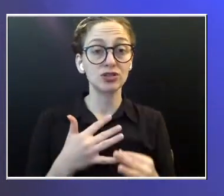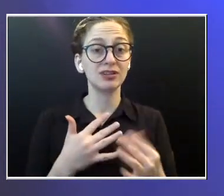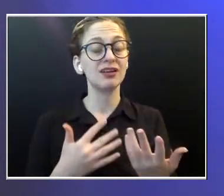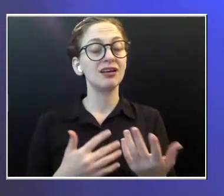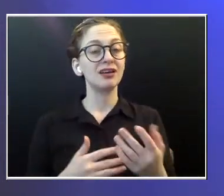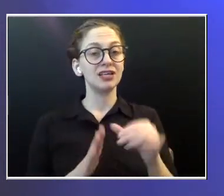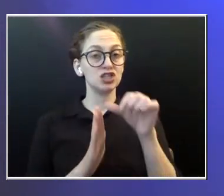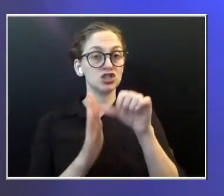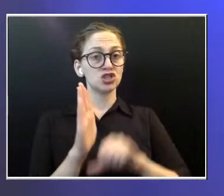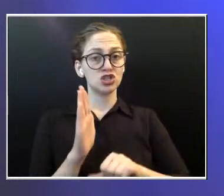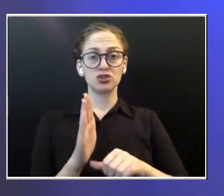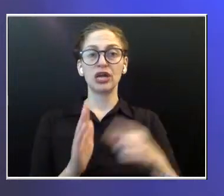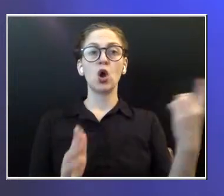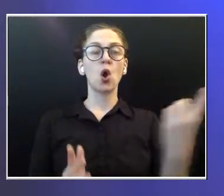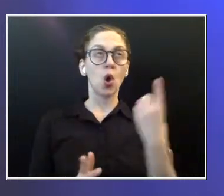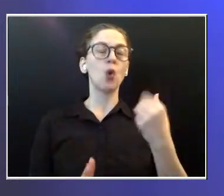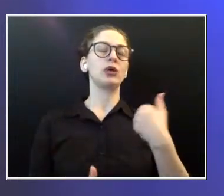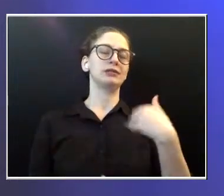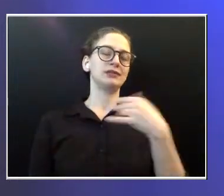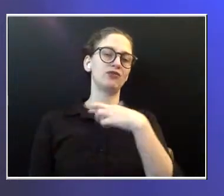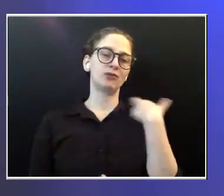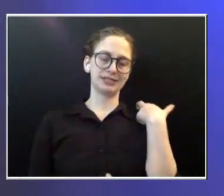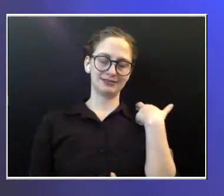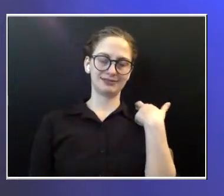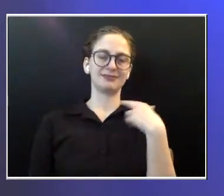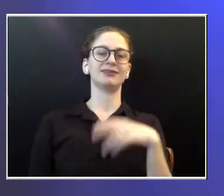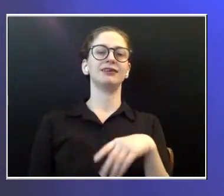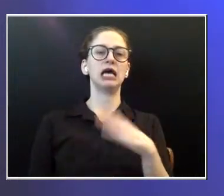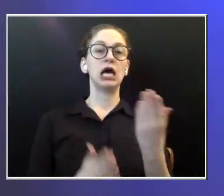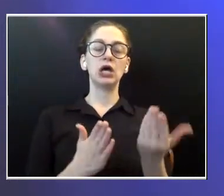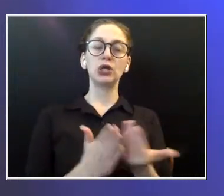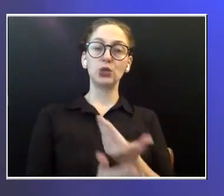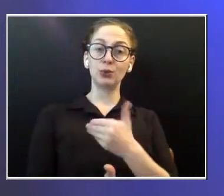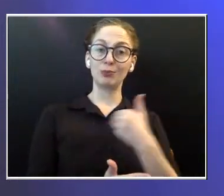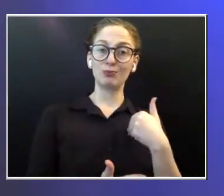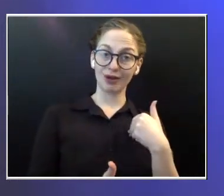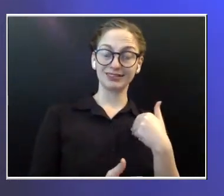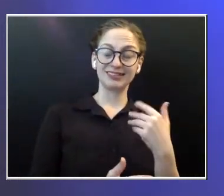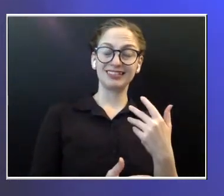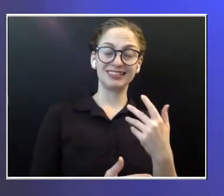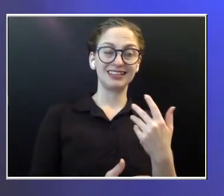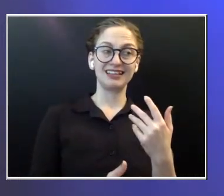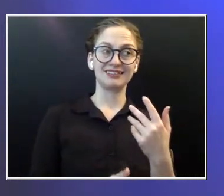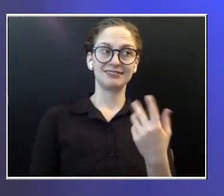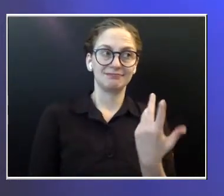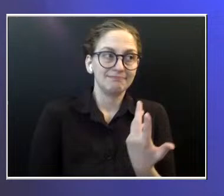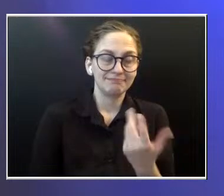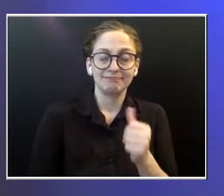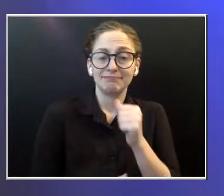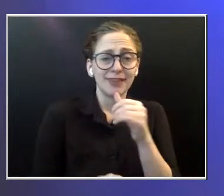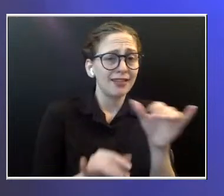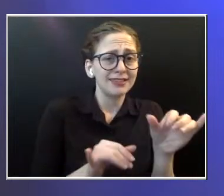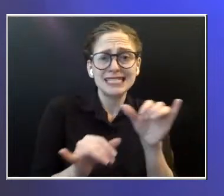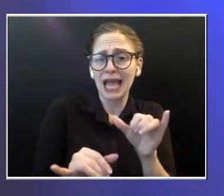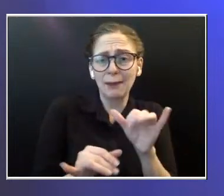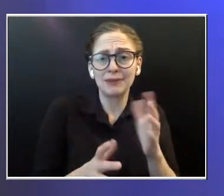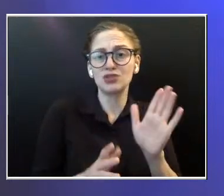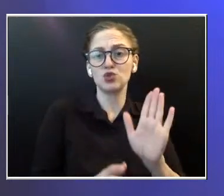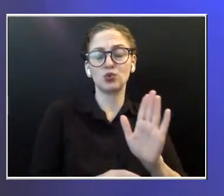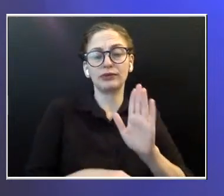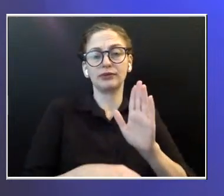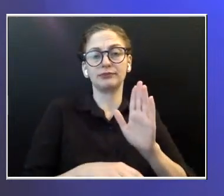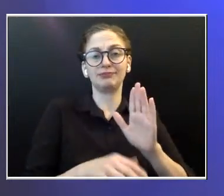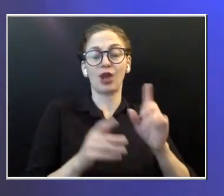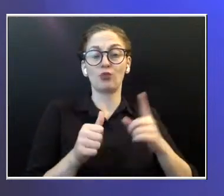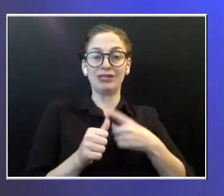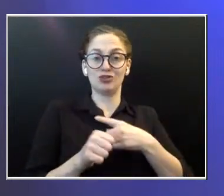normal breast, but for some people, that risk reduction is the right answer. Some people, it's not. Also, we need to take into account people and what stage of their life they're